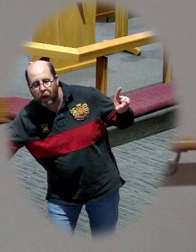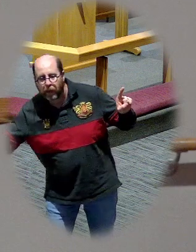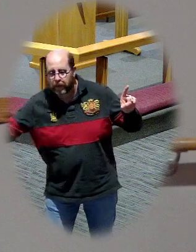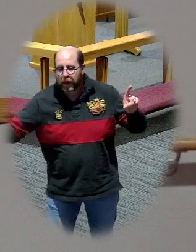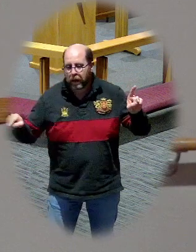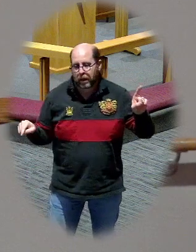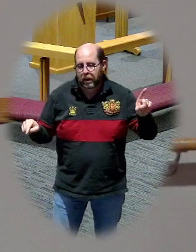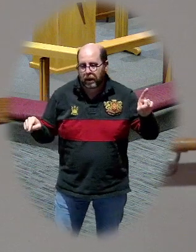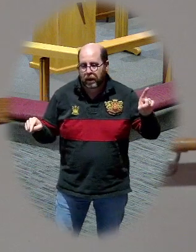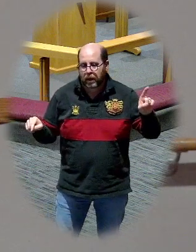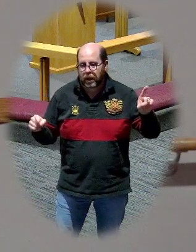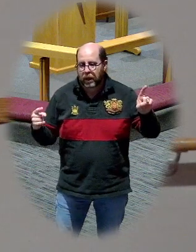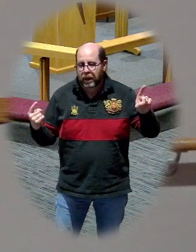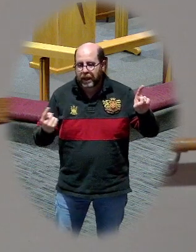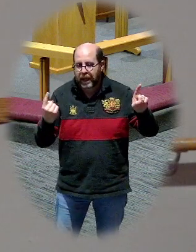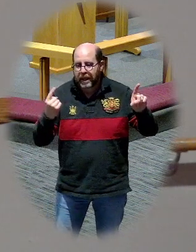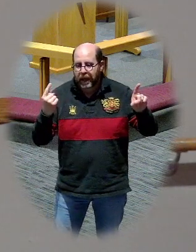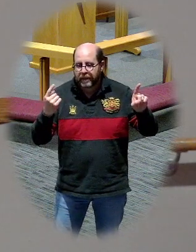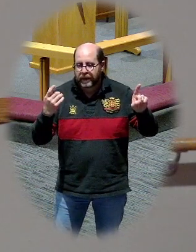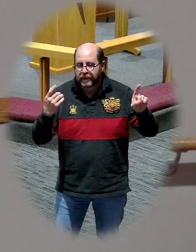It's something foreign